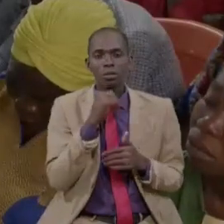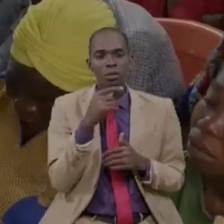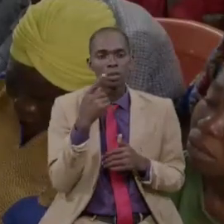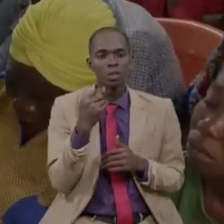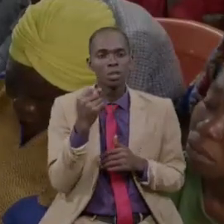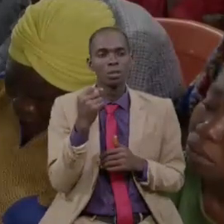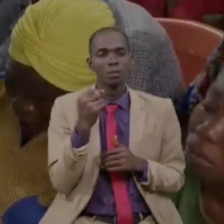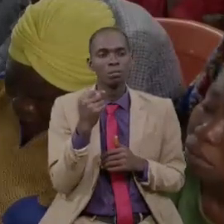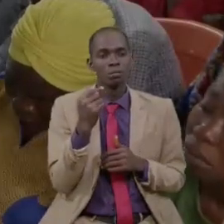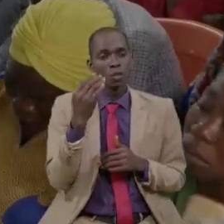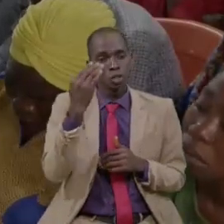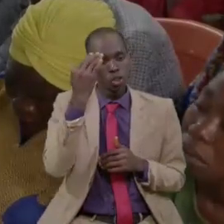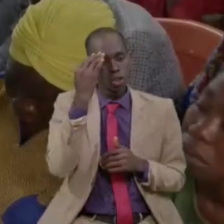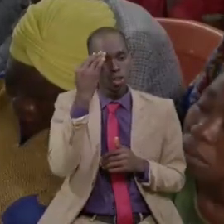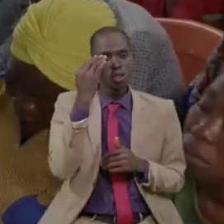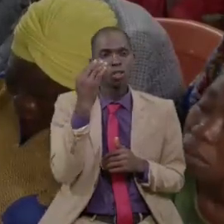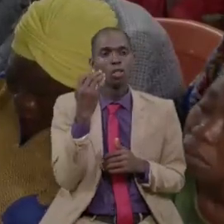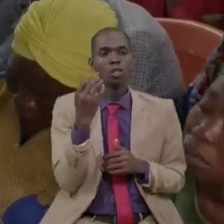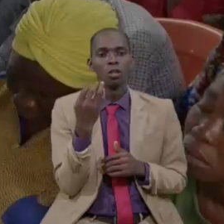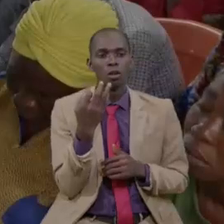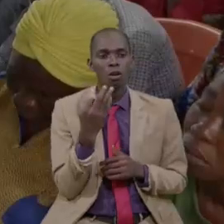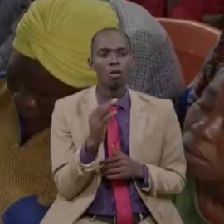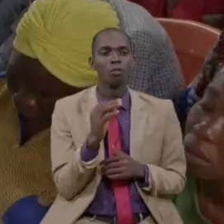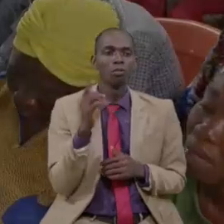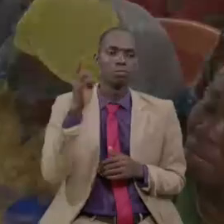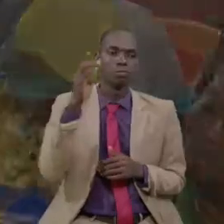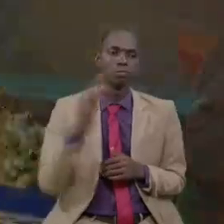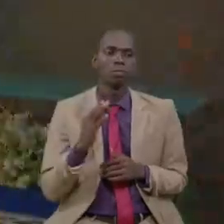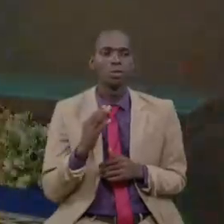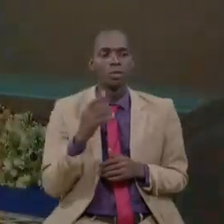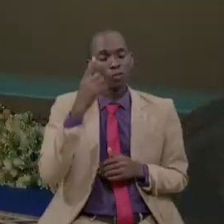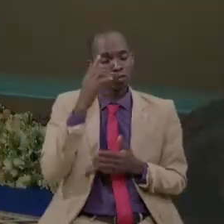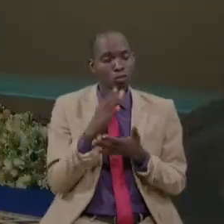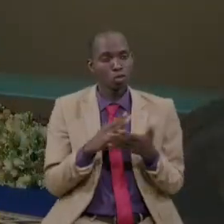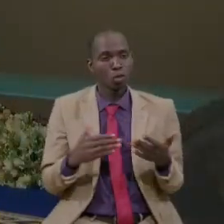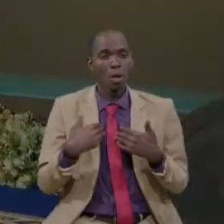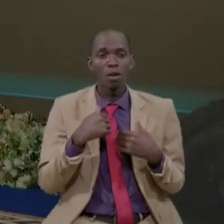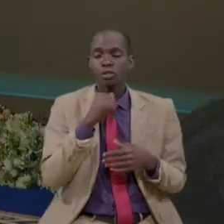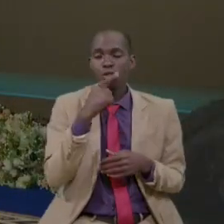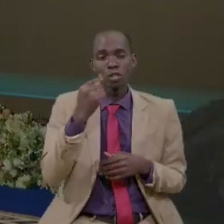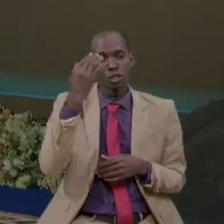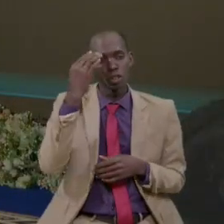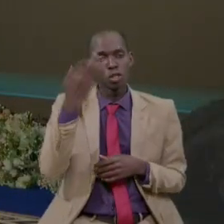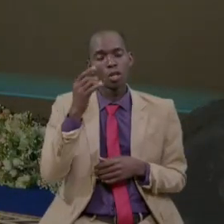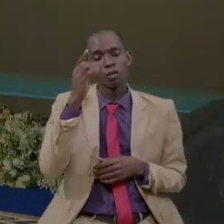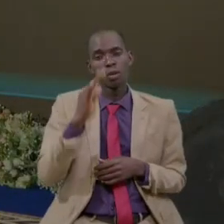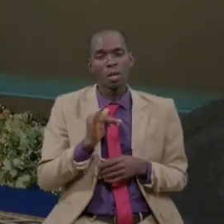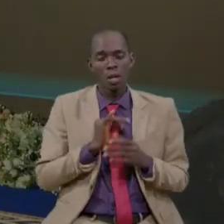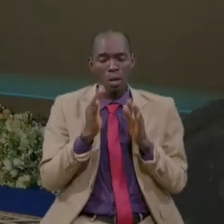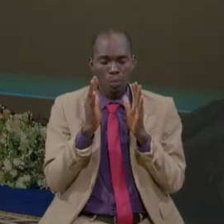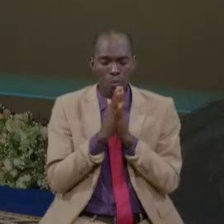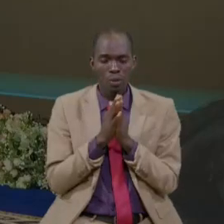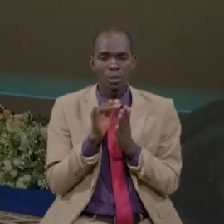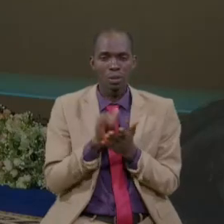I pray we'll all have this knowledge, and the anointing will work in every